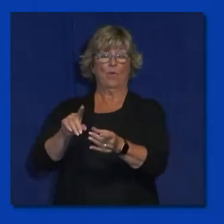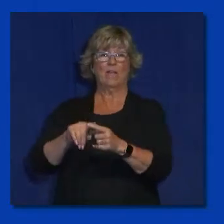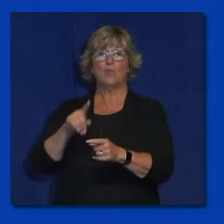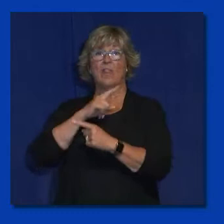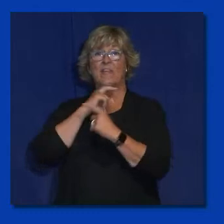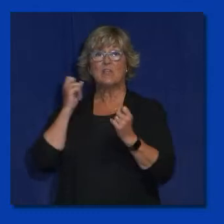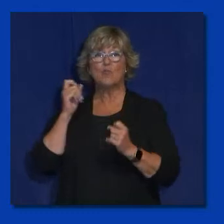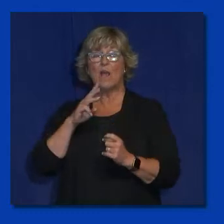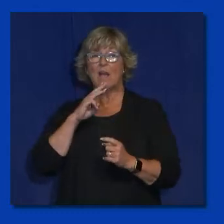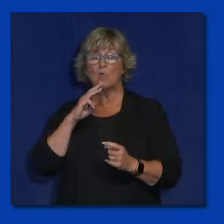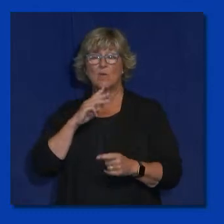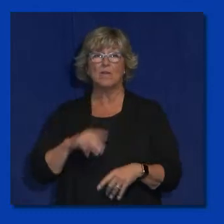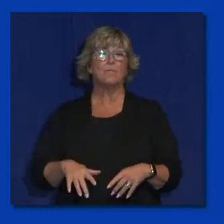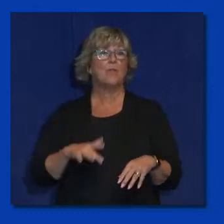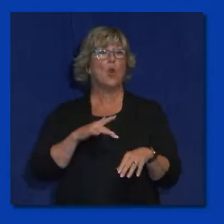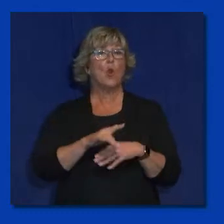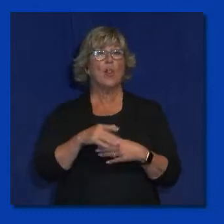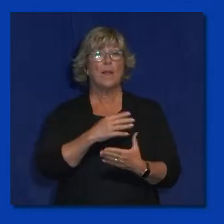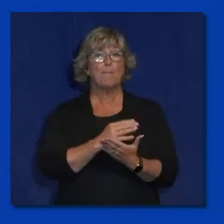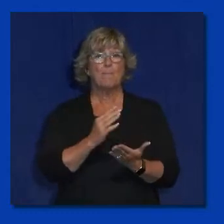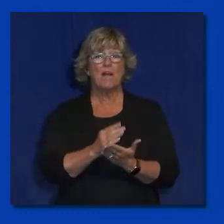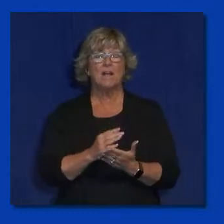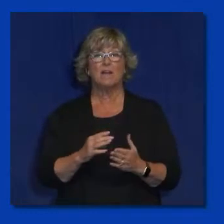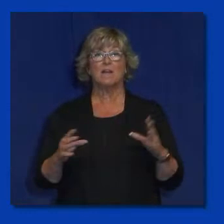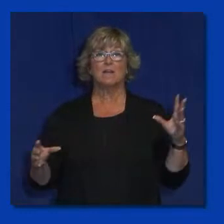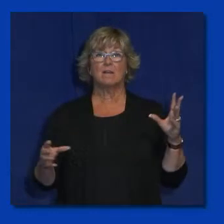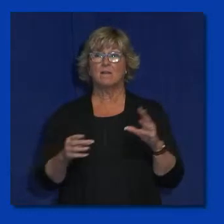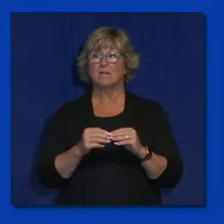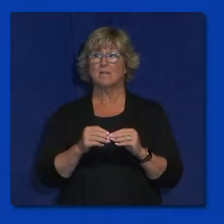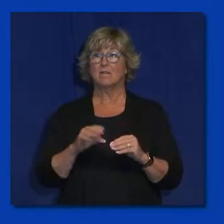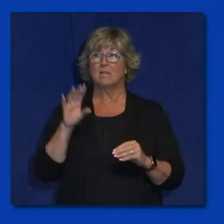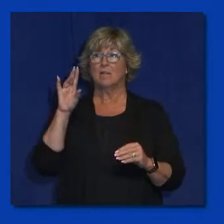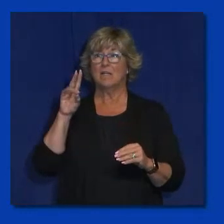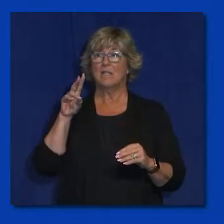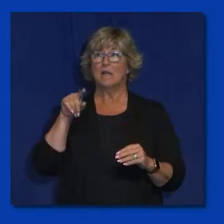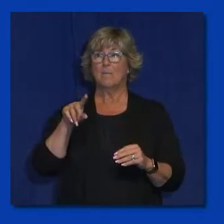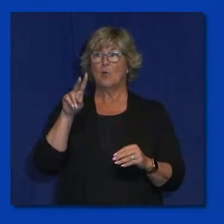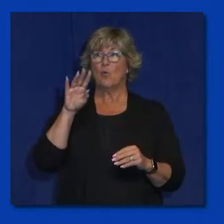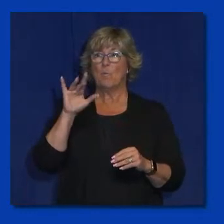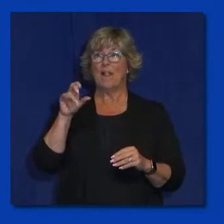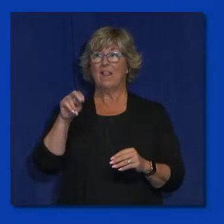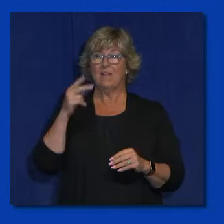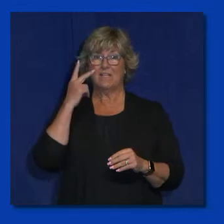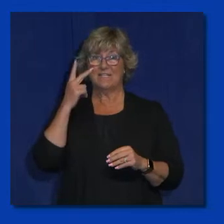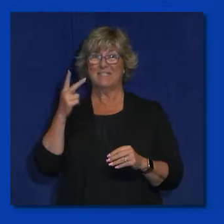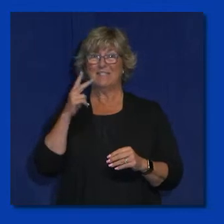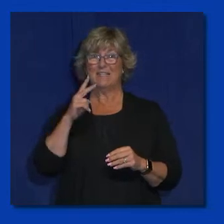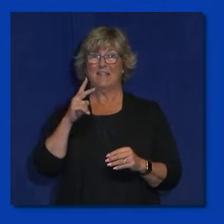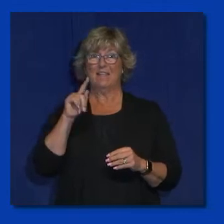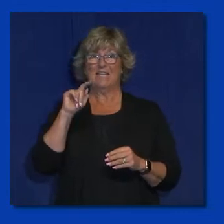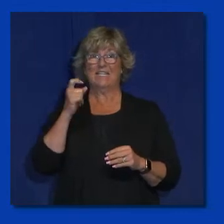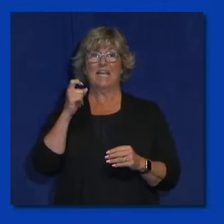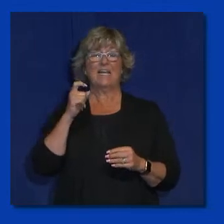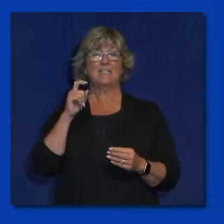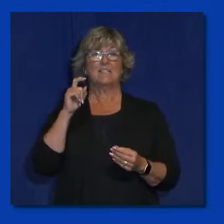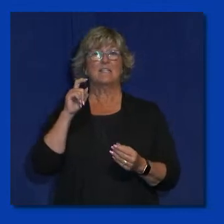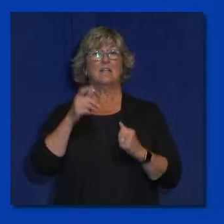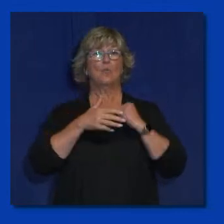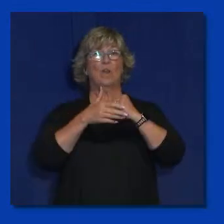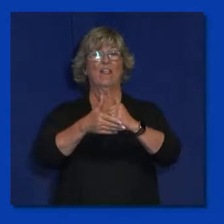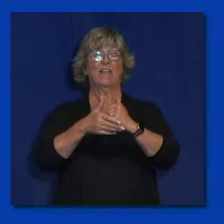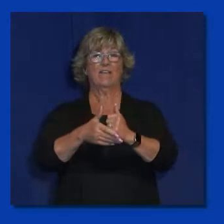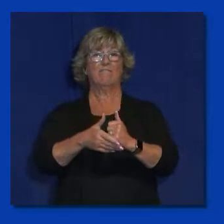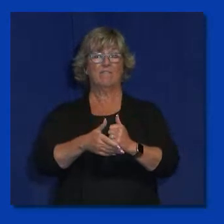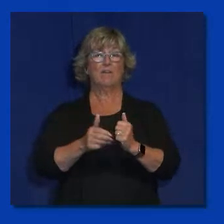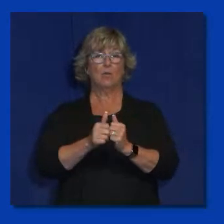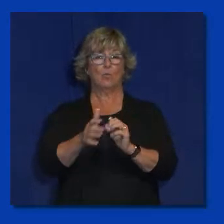drought. The early budget actions totaled $7.2 billion, you see, with the tax relief and the net operating